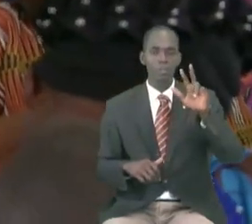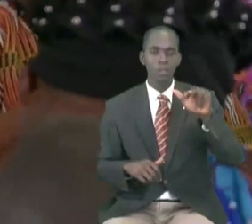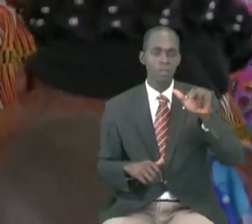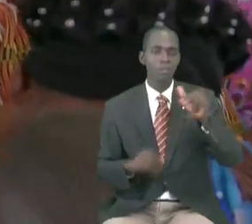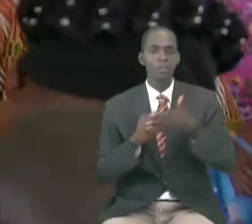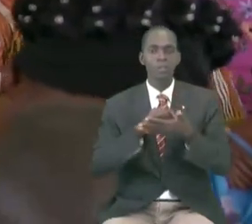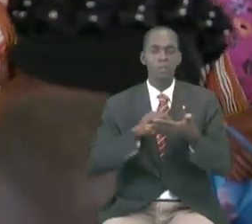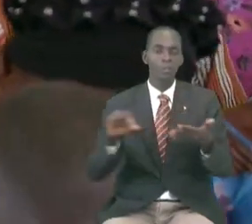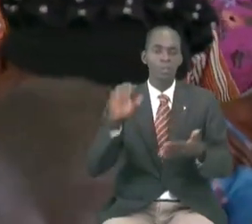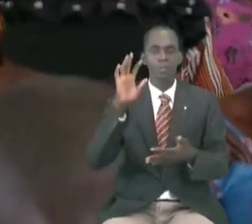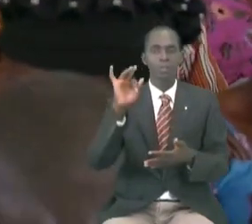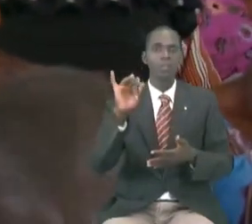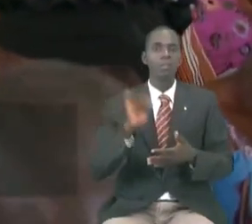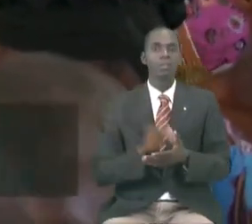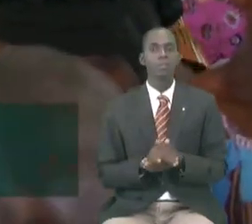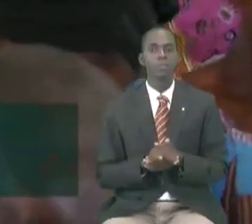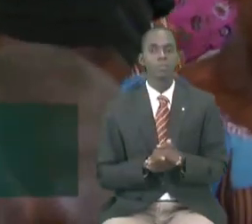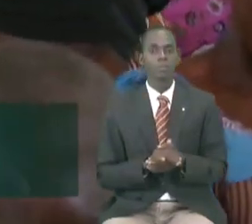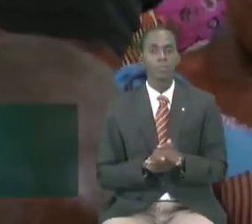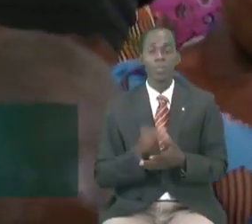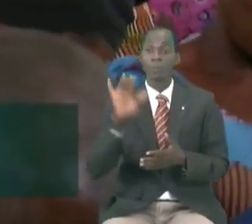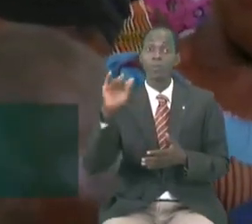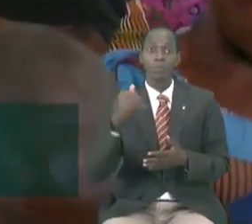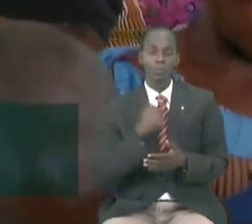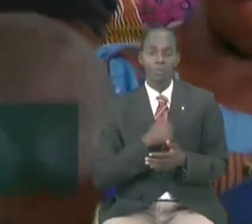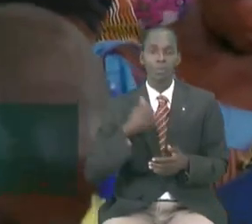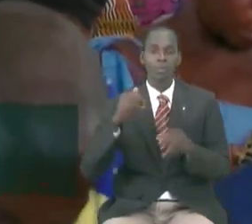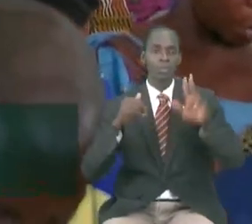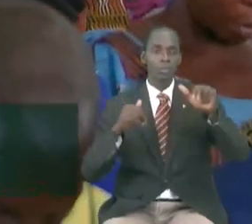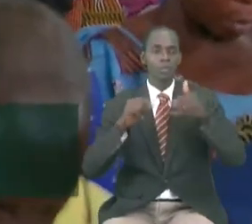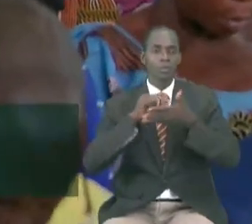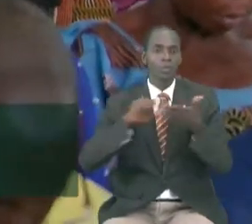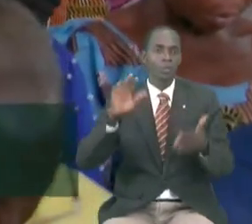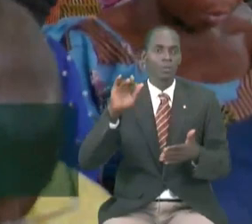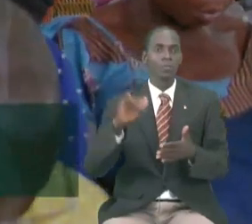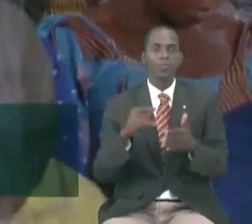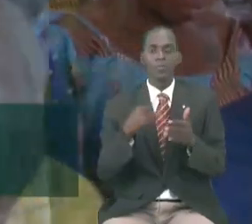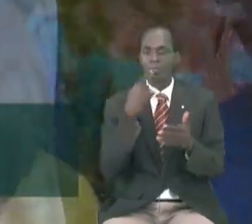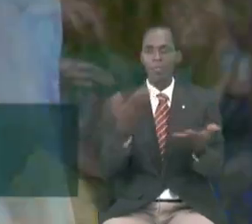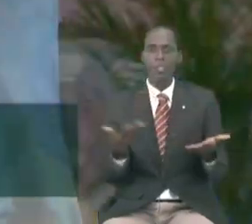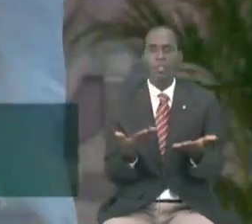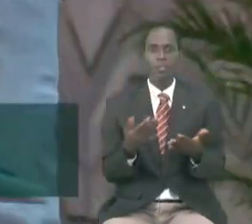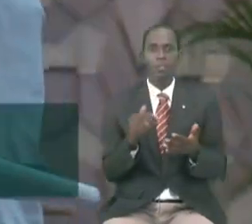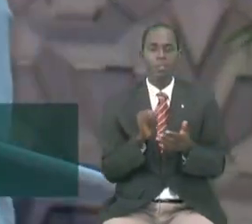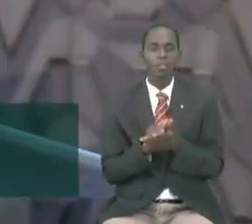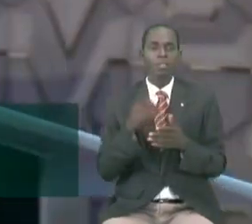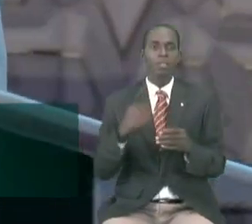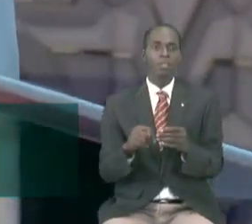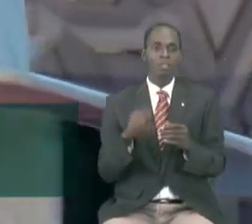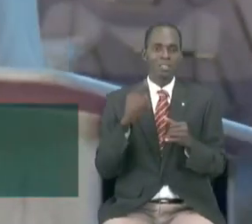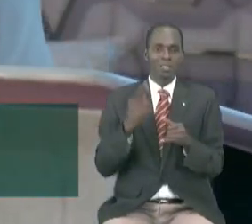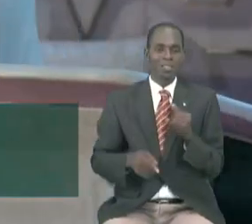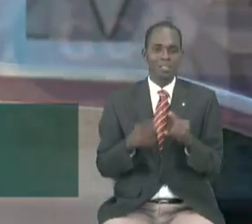the latter part there, the second part. But the way of transgressors is hard. The way